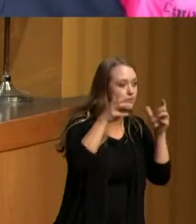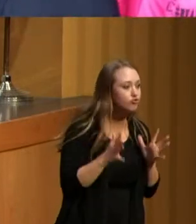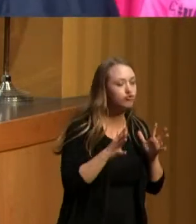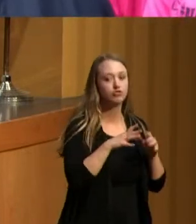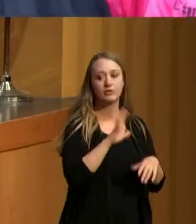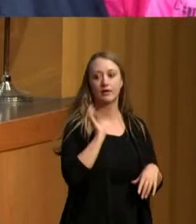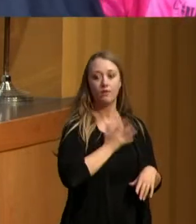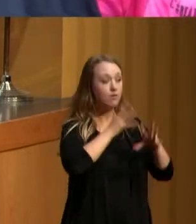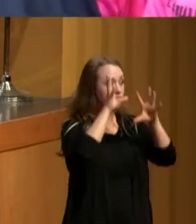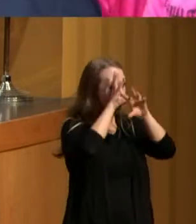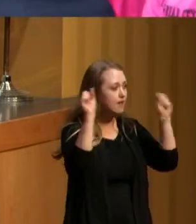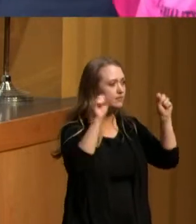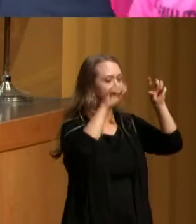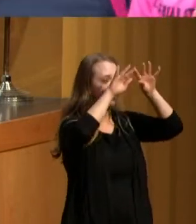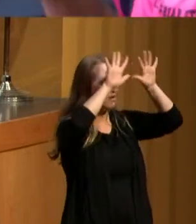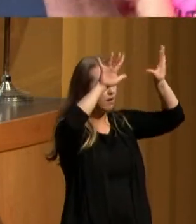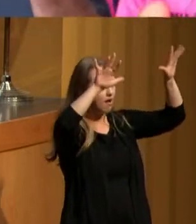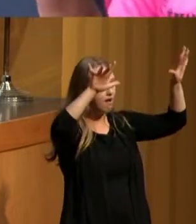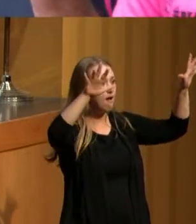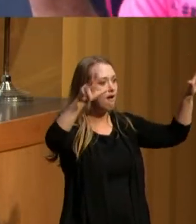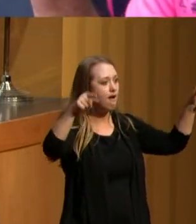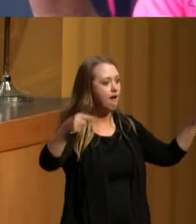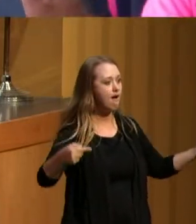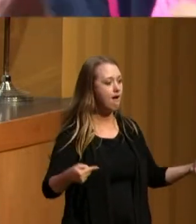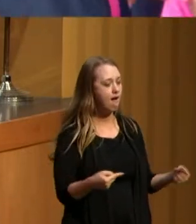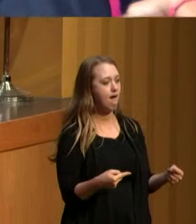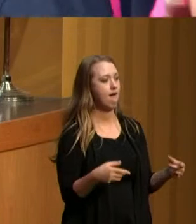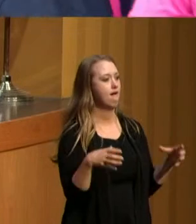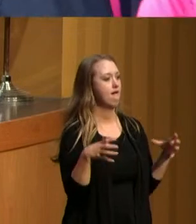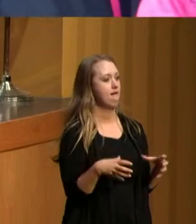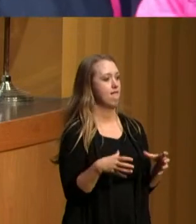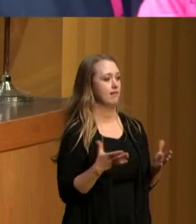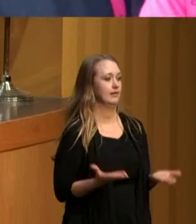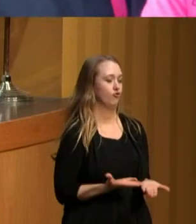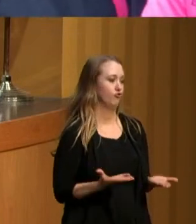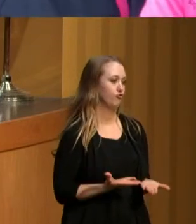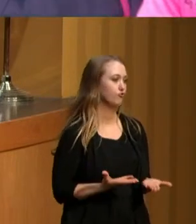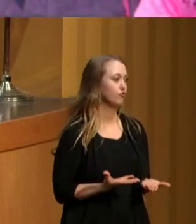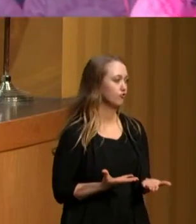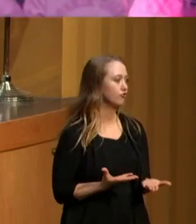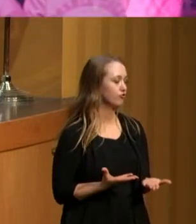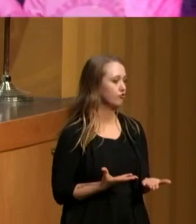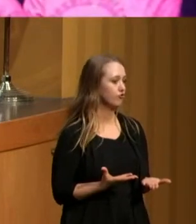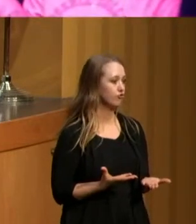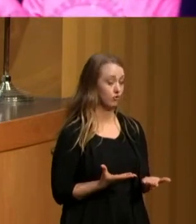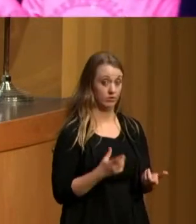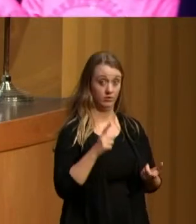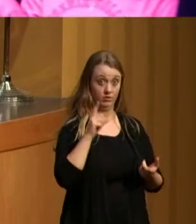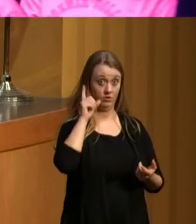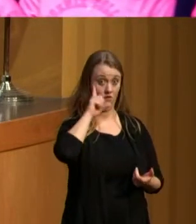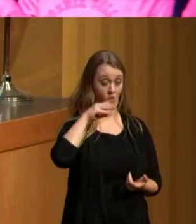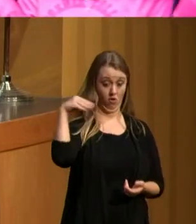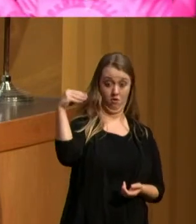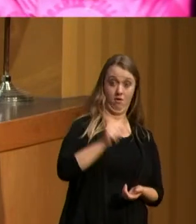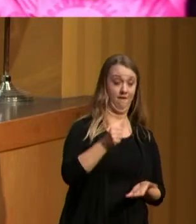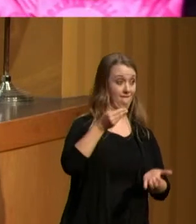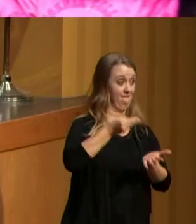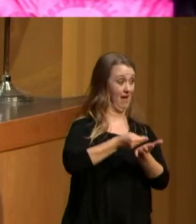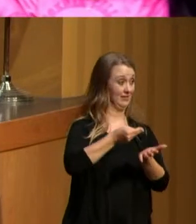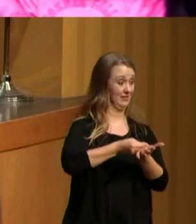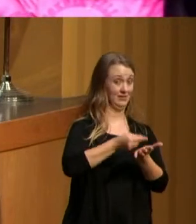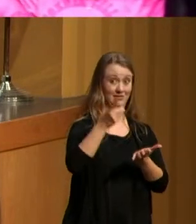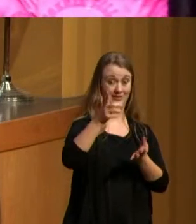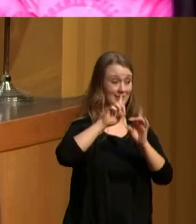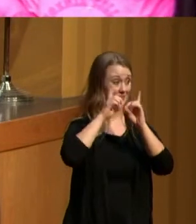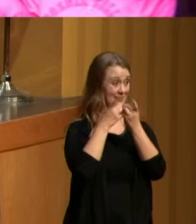president, everybody's involved in what happens here. In order to get funded, the district has to